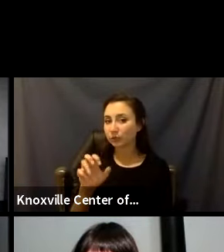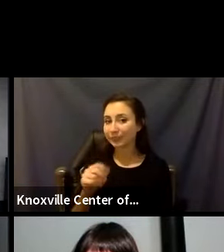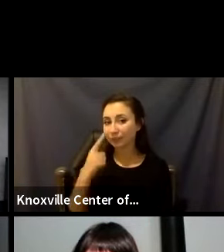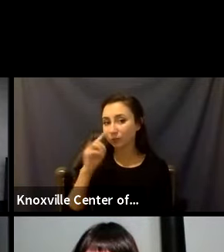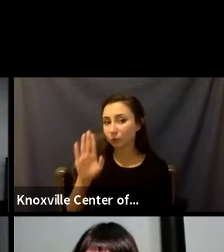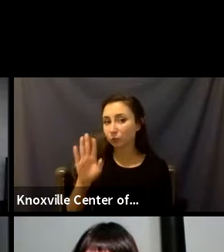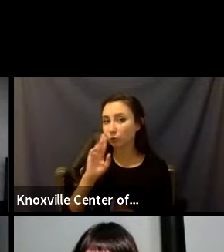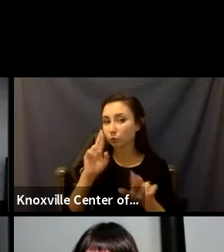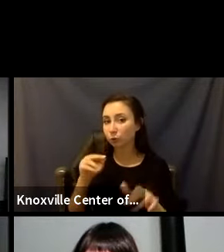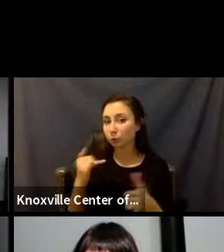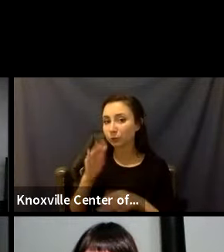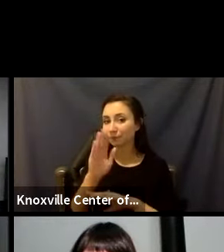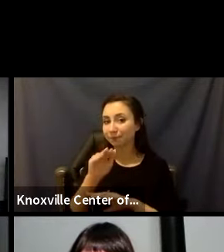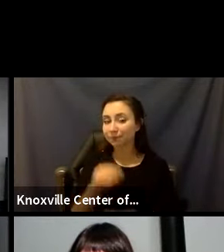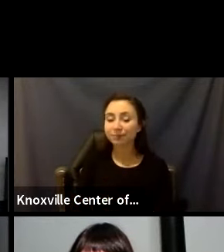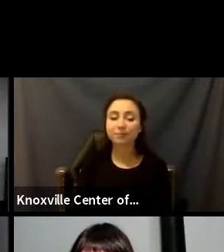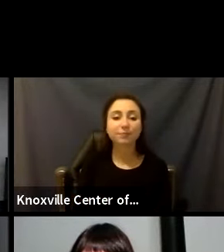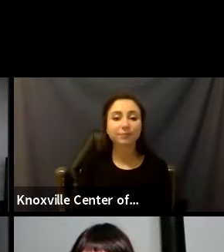evening.